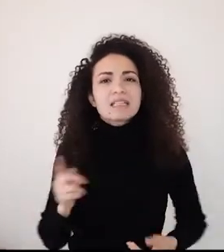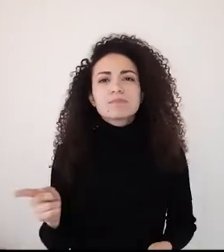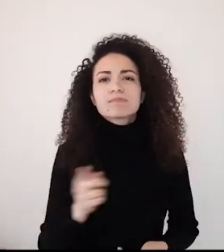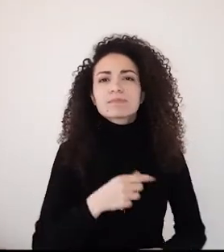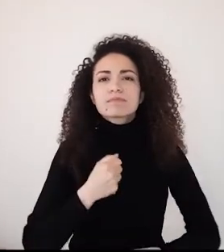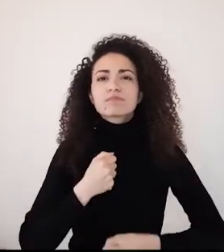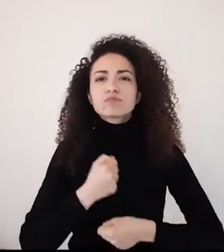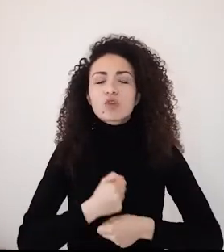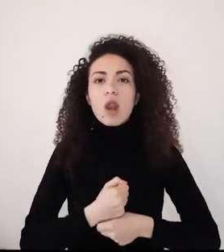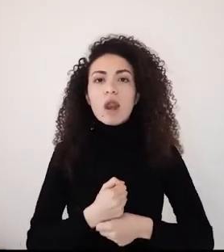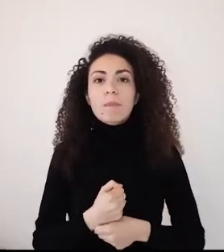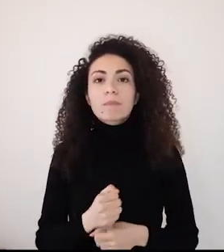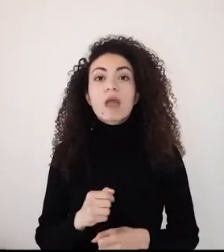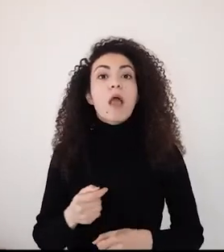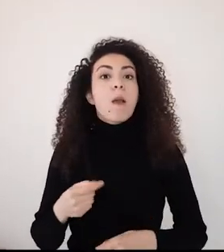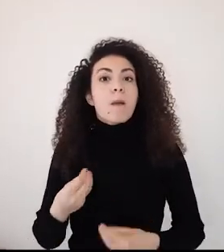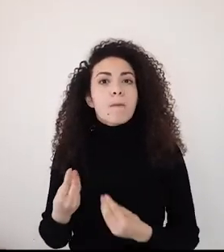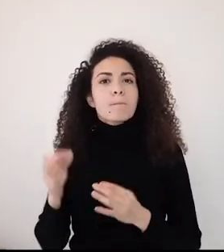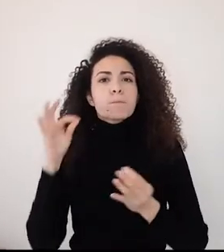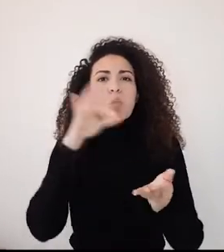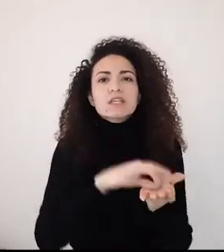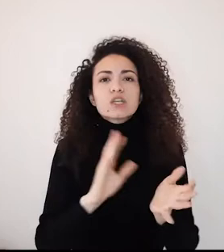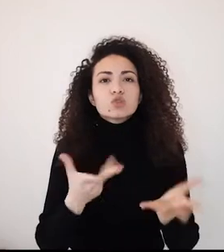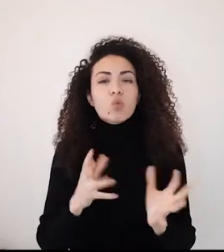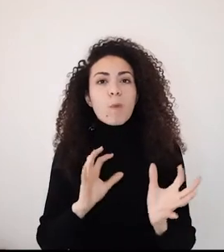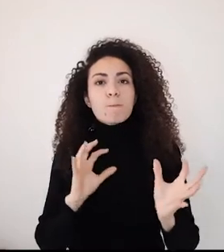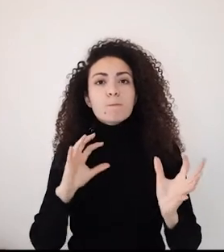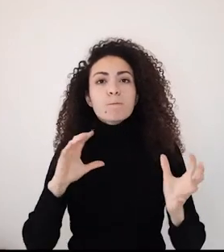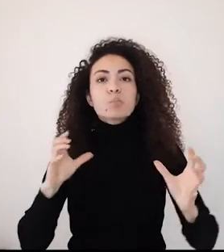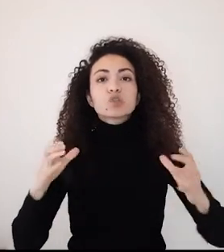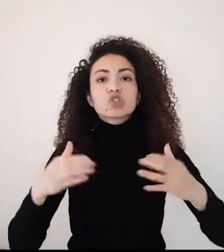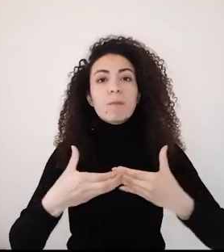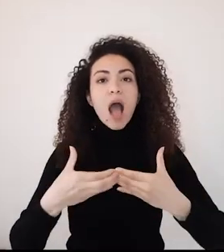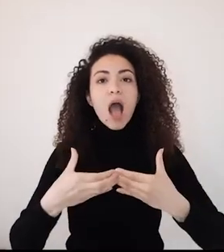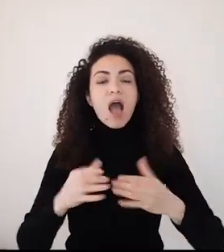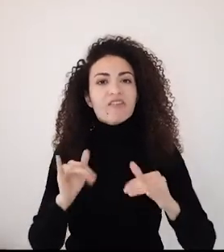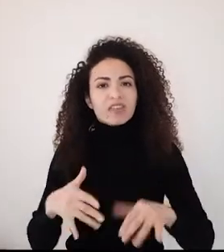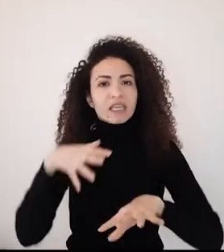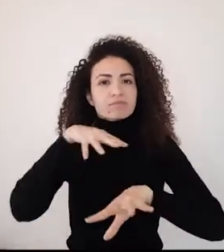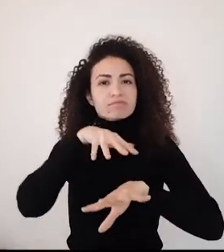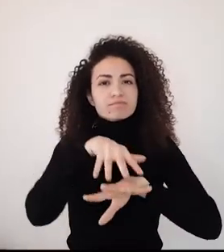It promotes inclusive societies, democracies, and economic development.